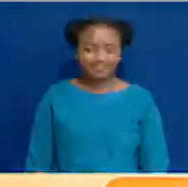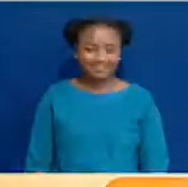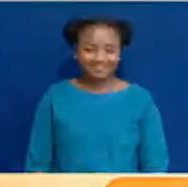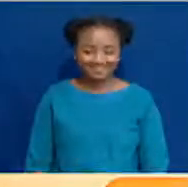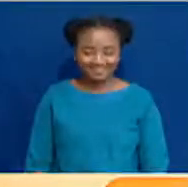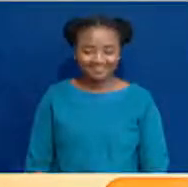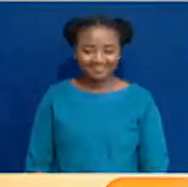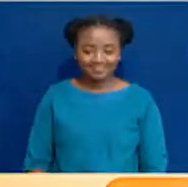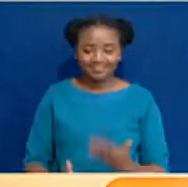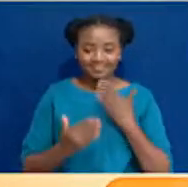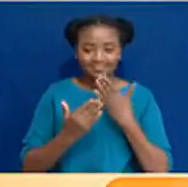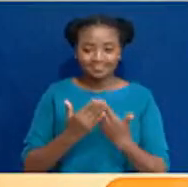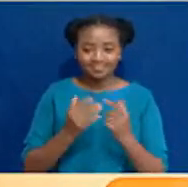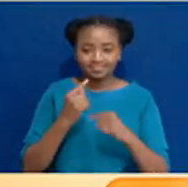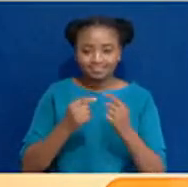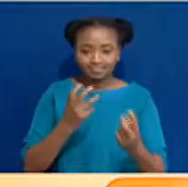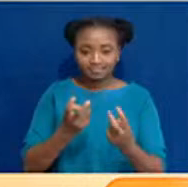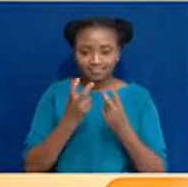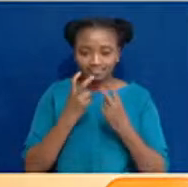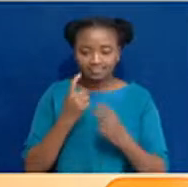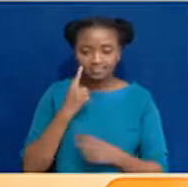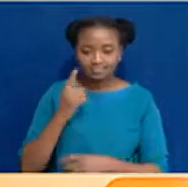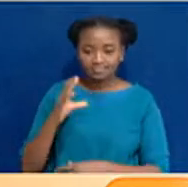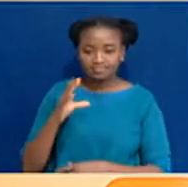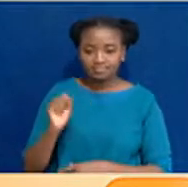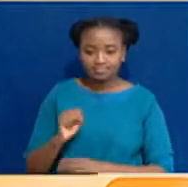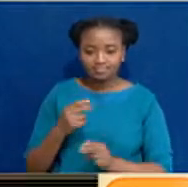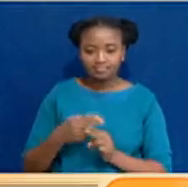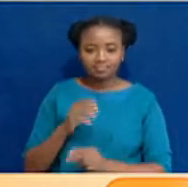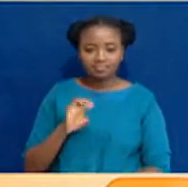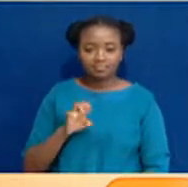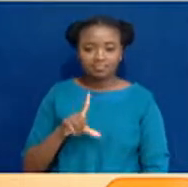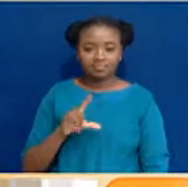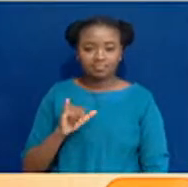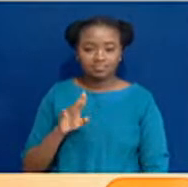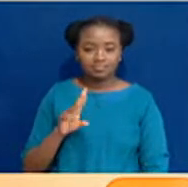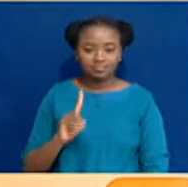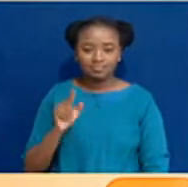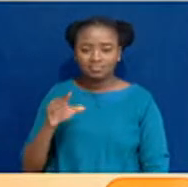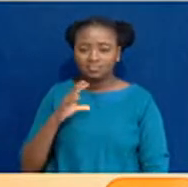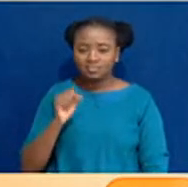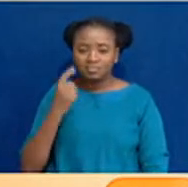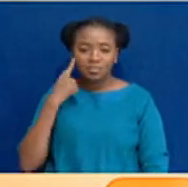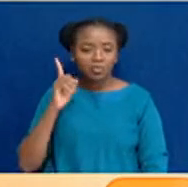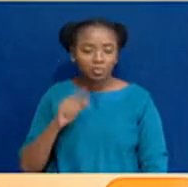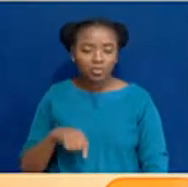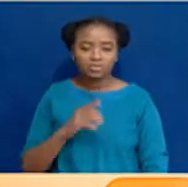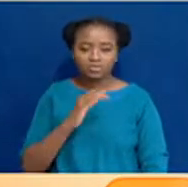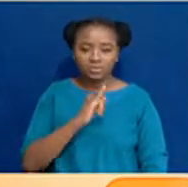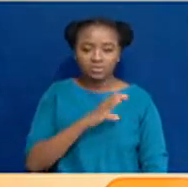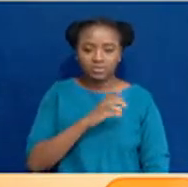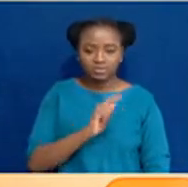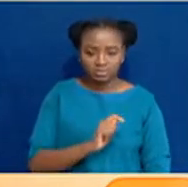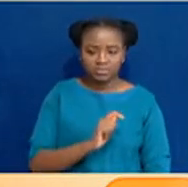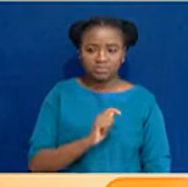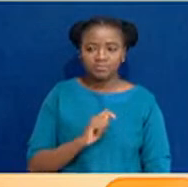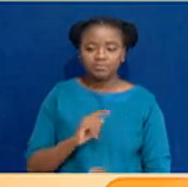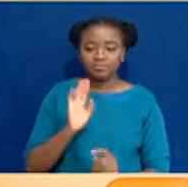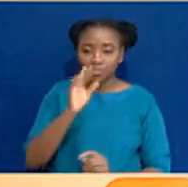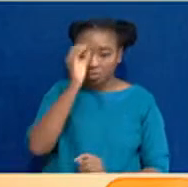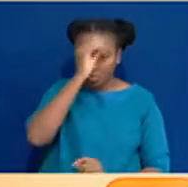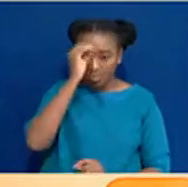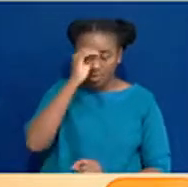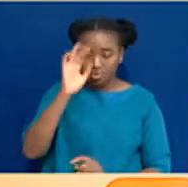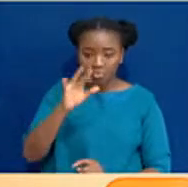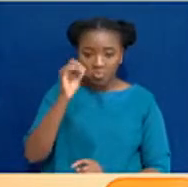All right, thank you for staying with the Monday Report. CS Owalo is still with us here. He's the Cabinet Secretary for Information, Communication and the Digital Economy. And send in your questions. We'll